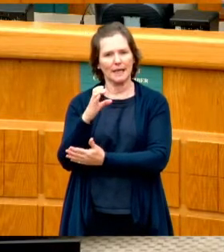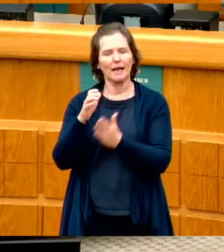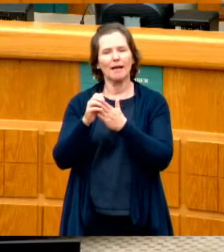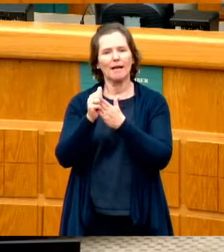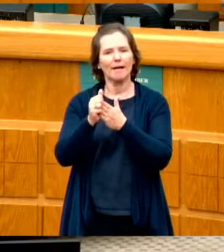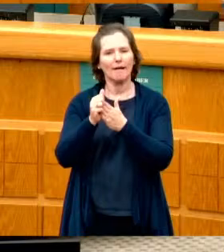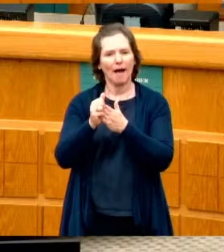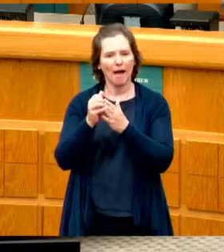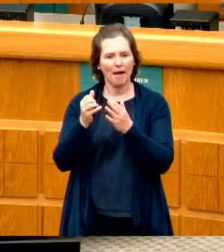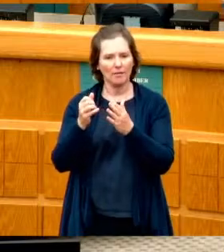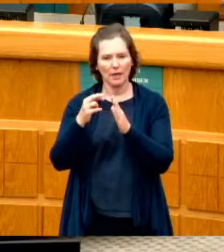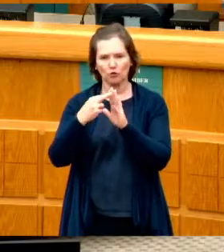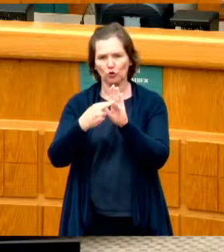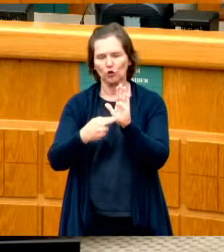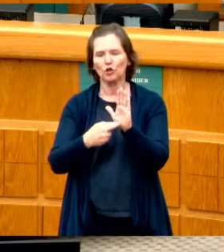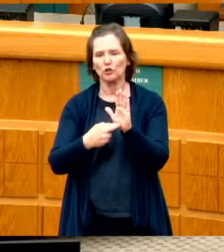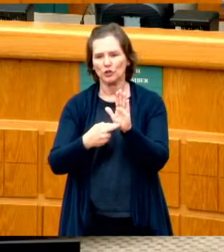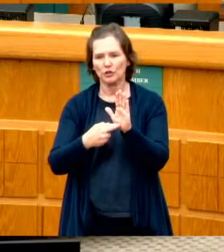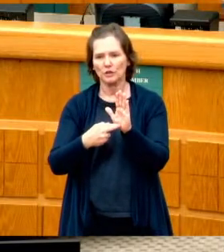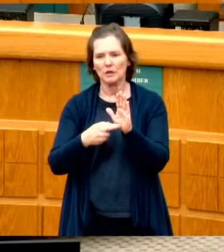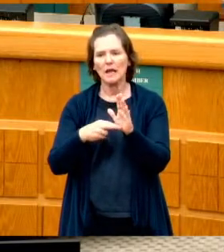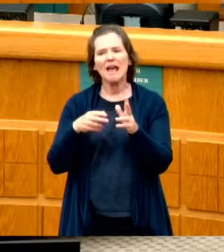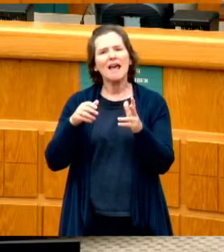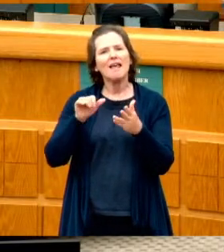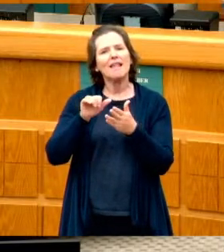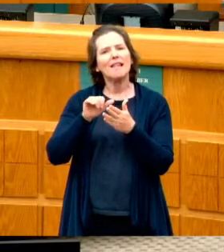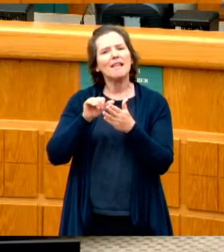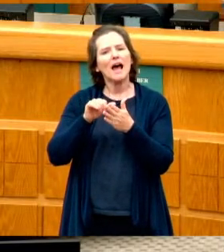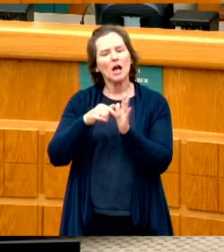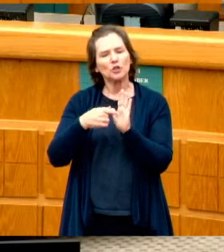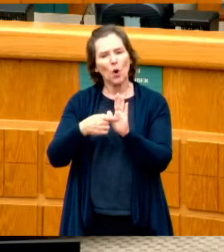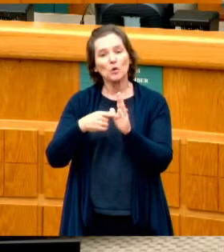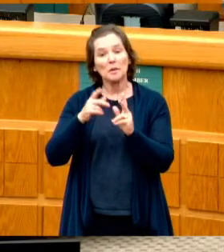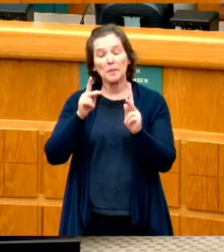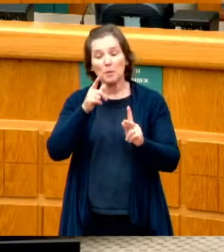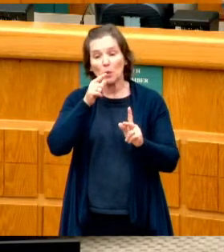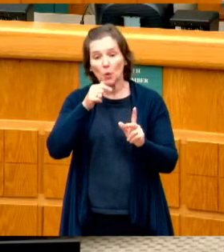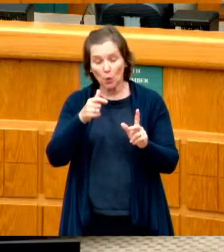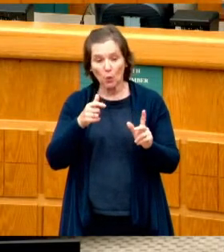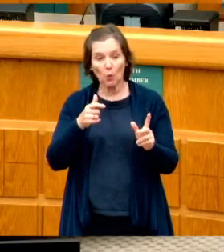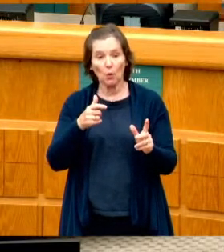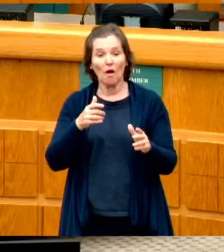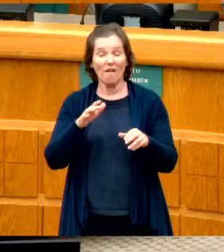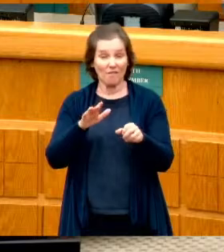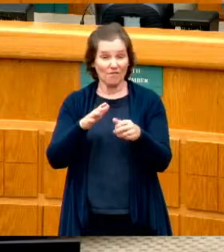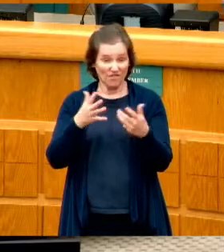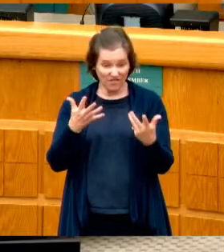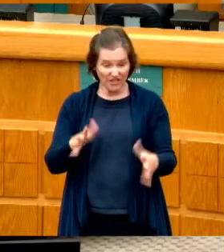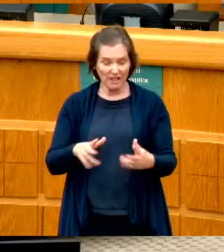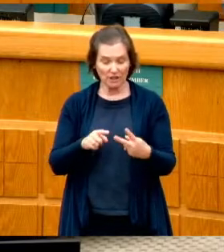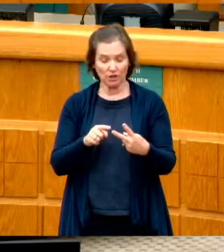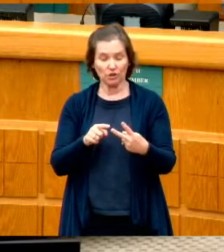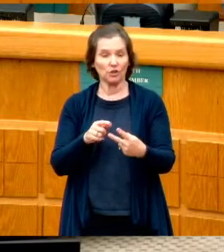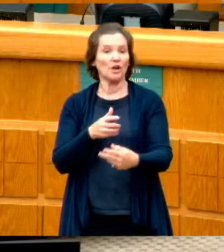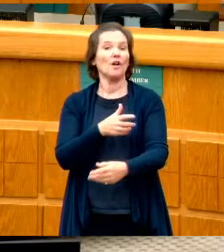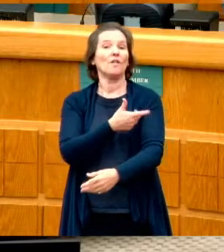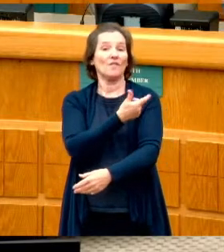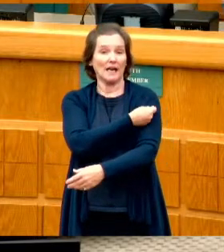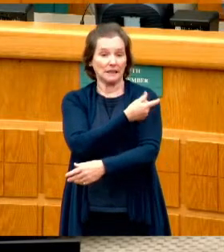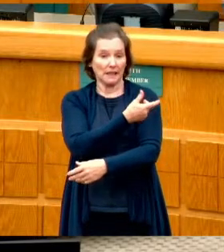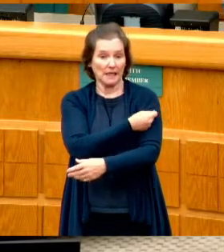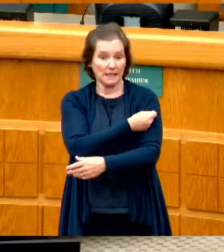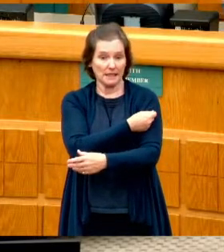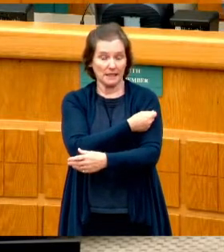been fully vaccinated, which means it's been 2 weeks since your last vaccine for the 2 dose, or it's been